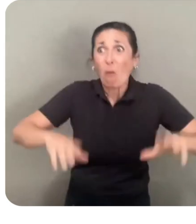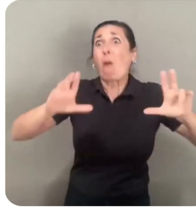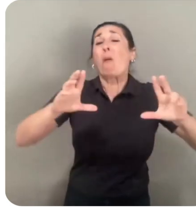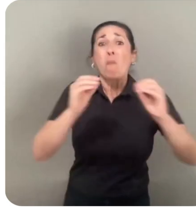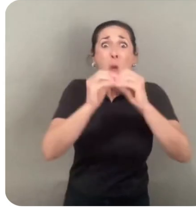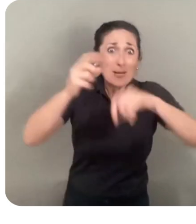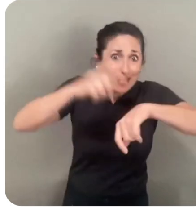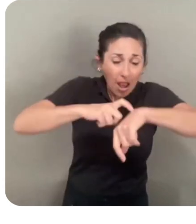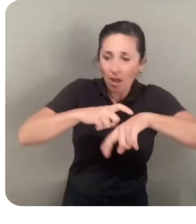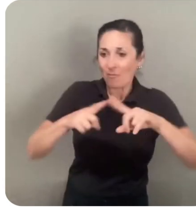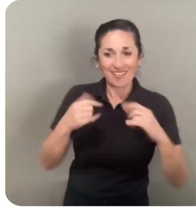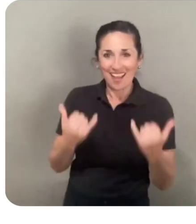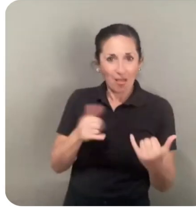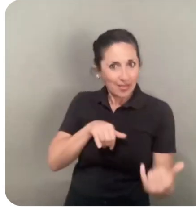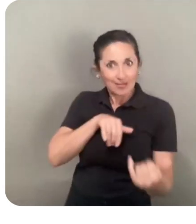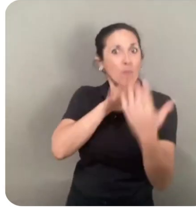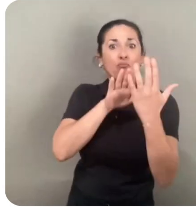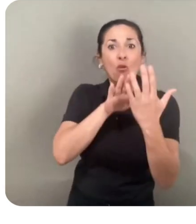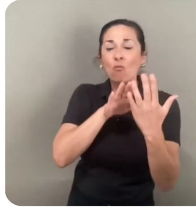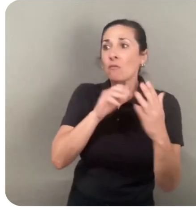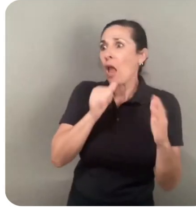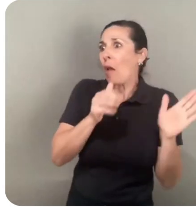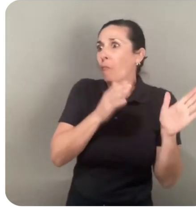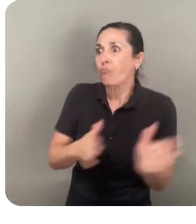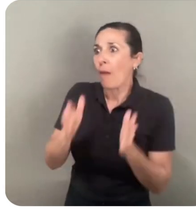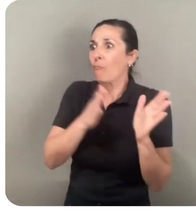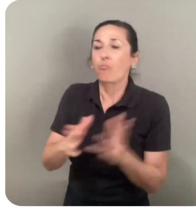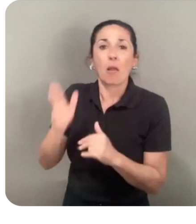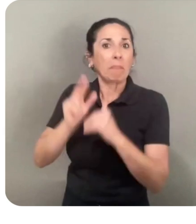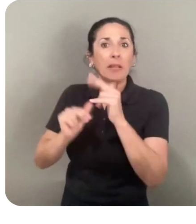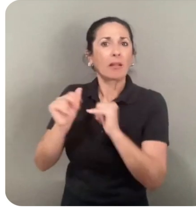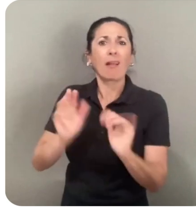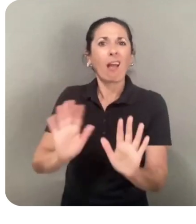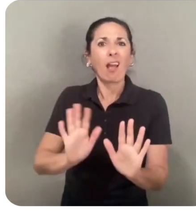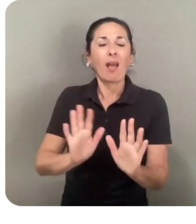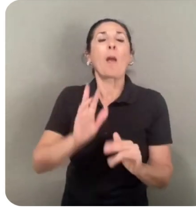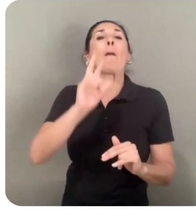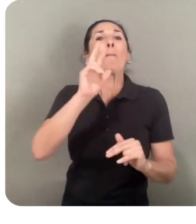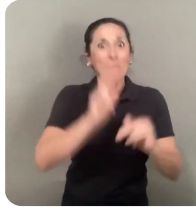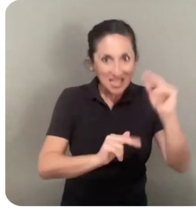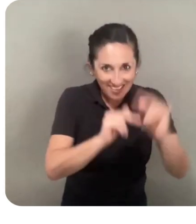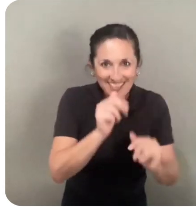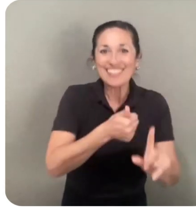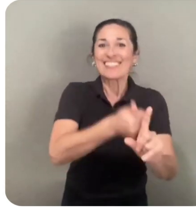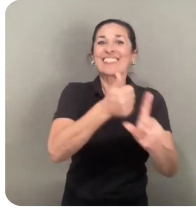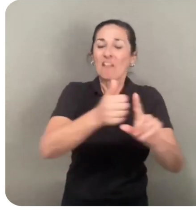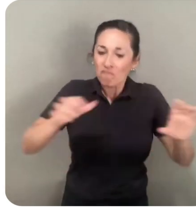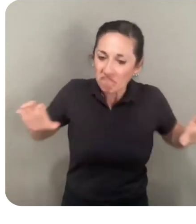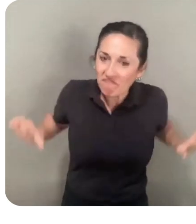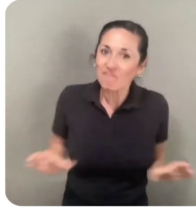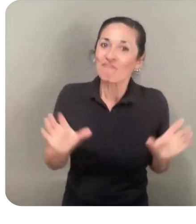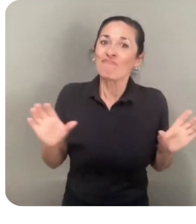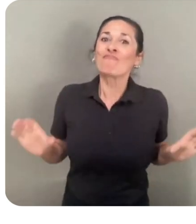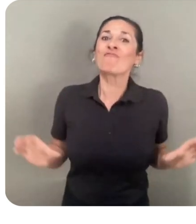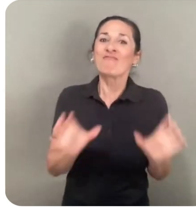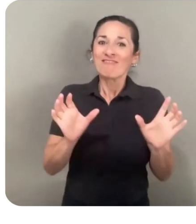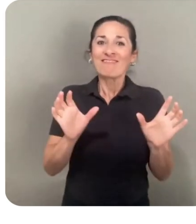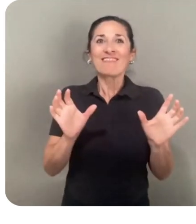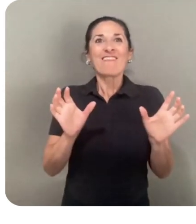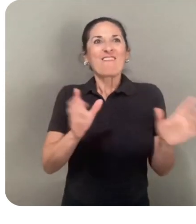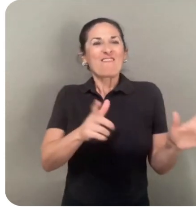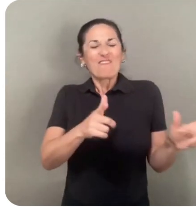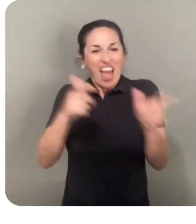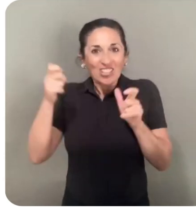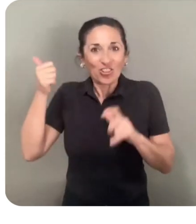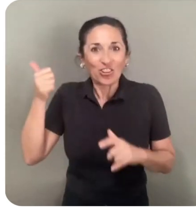And with this approach, we were not prepping to build, we were building it. and doing it so much